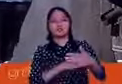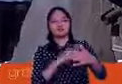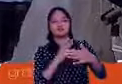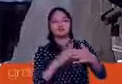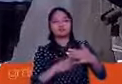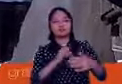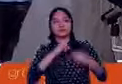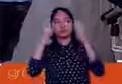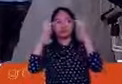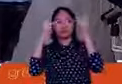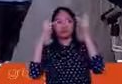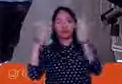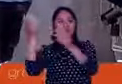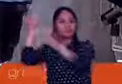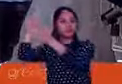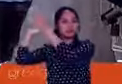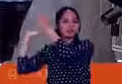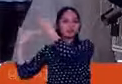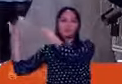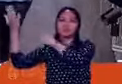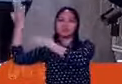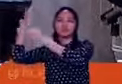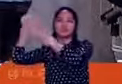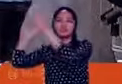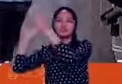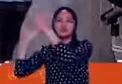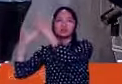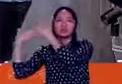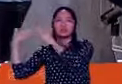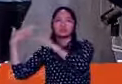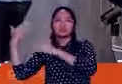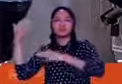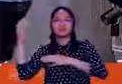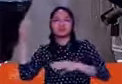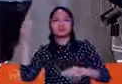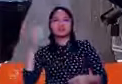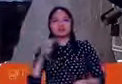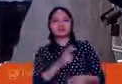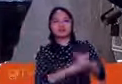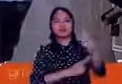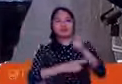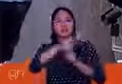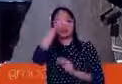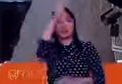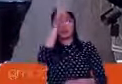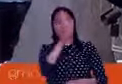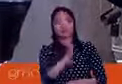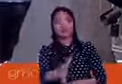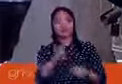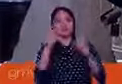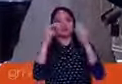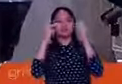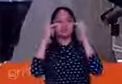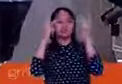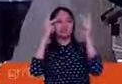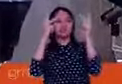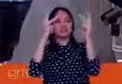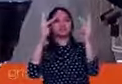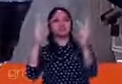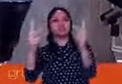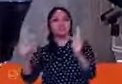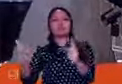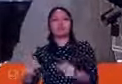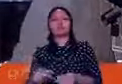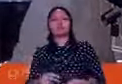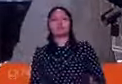dead. I look behind the tears gone by, the hand of God I